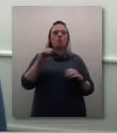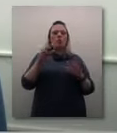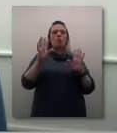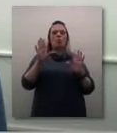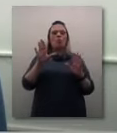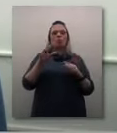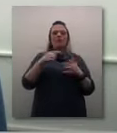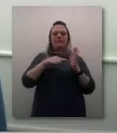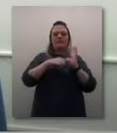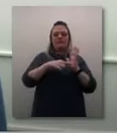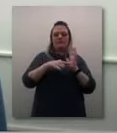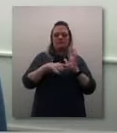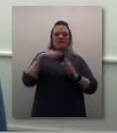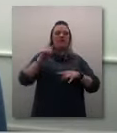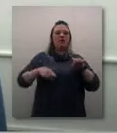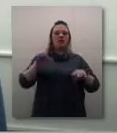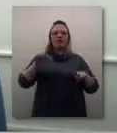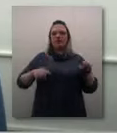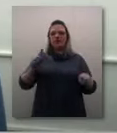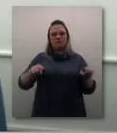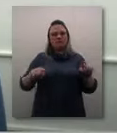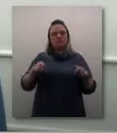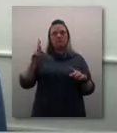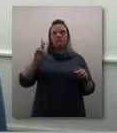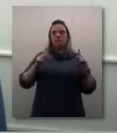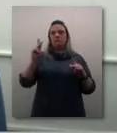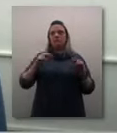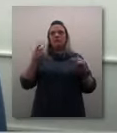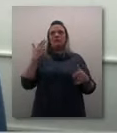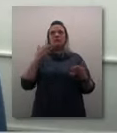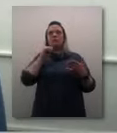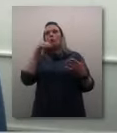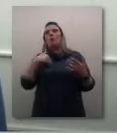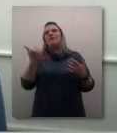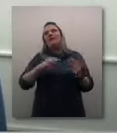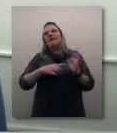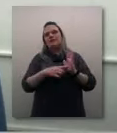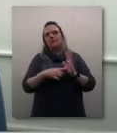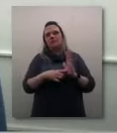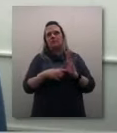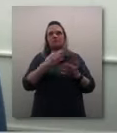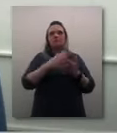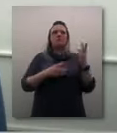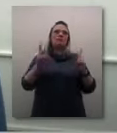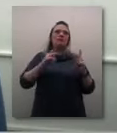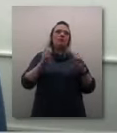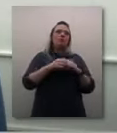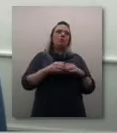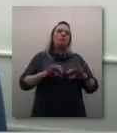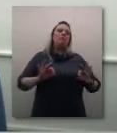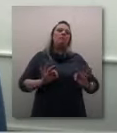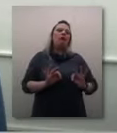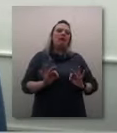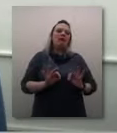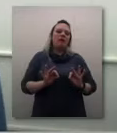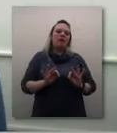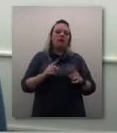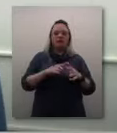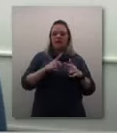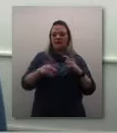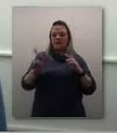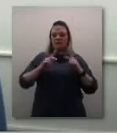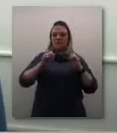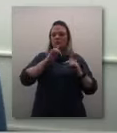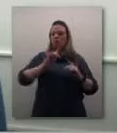is very variable, and there are people that don't have any symptoms, people with mild symptoms, and then people that are so ill they